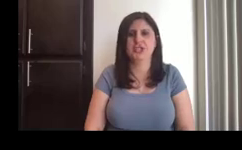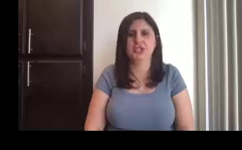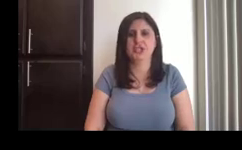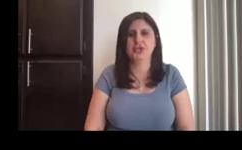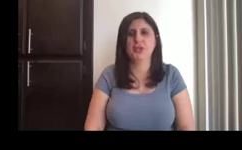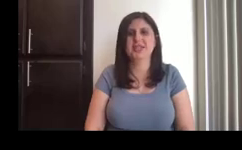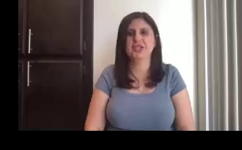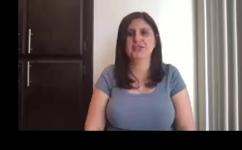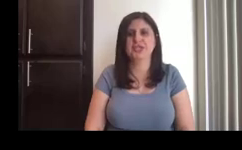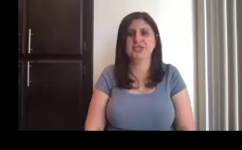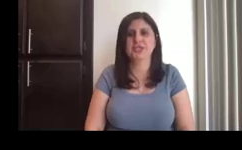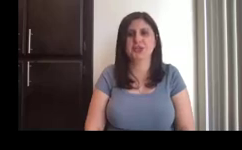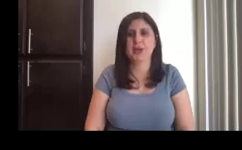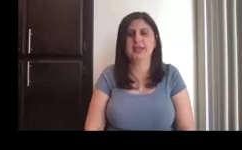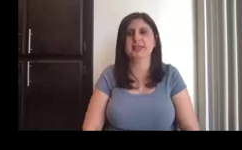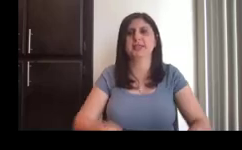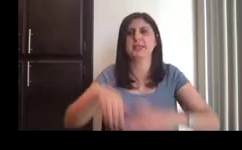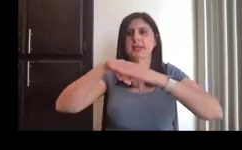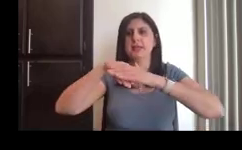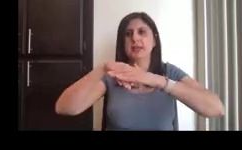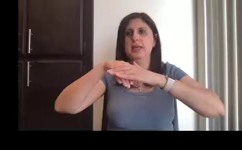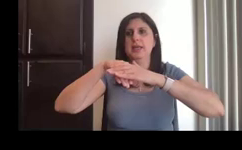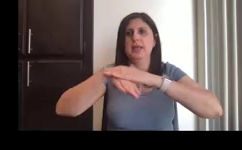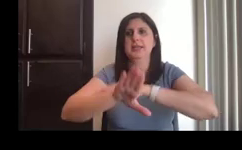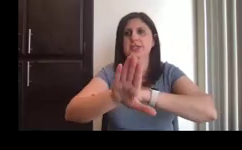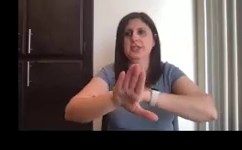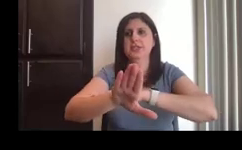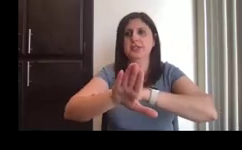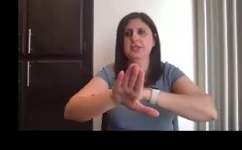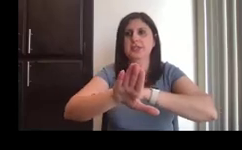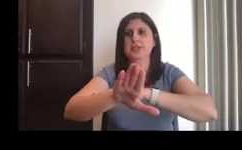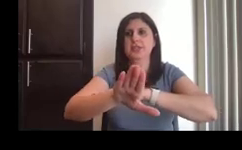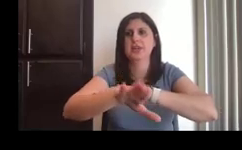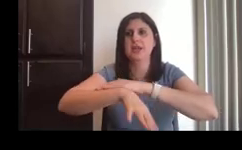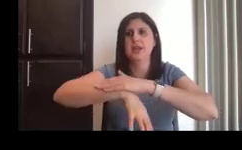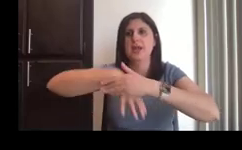Next, directions. To enter versus to exit. Enter,